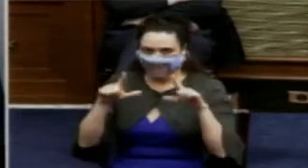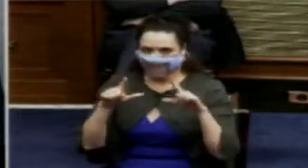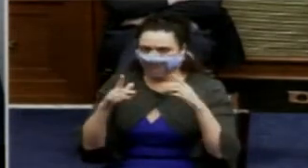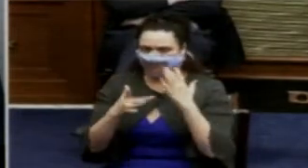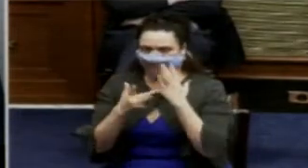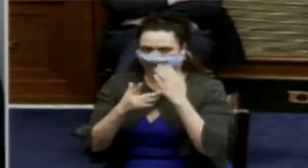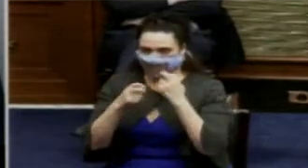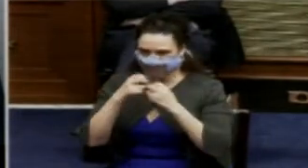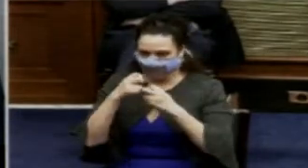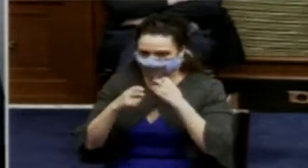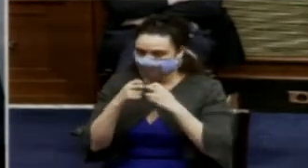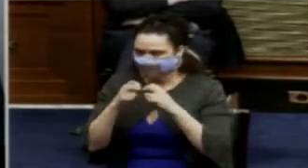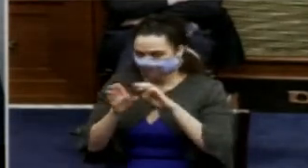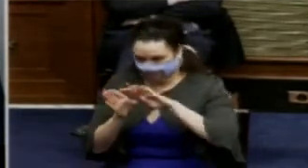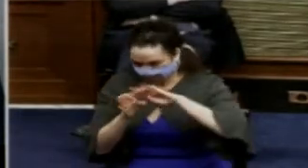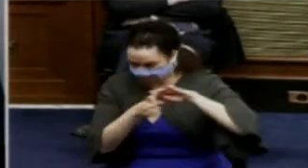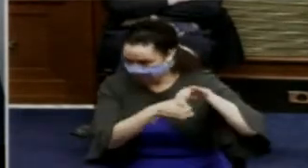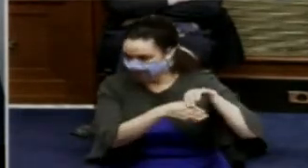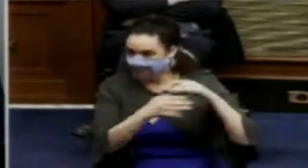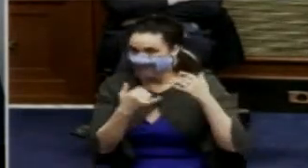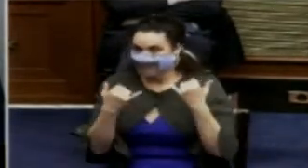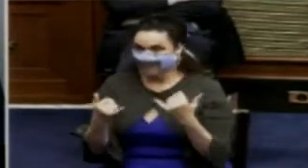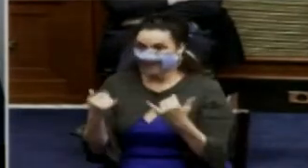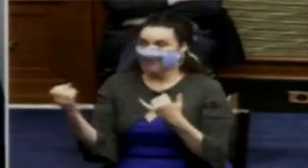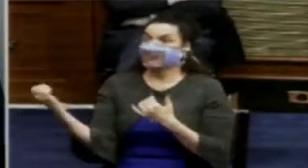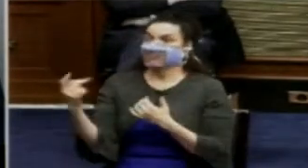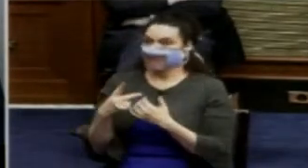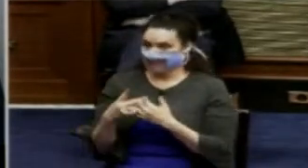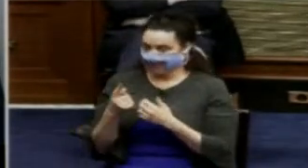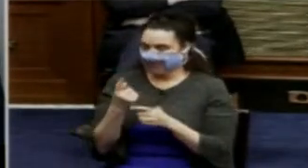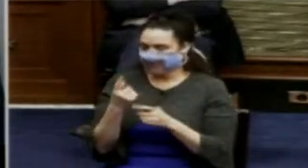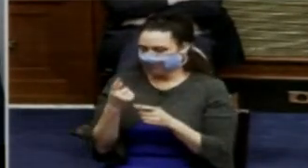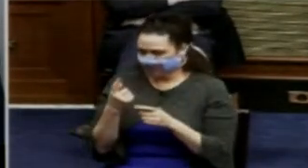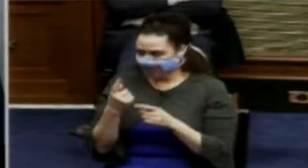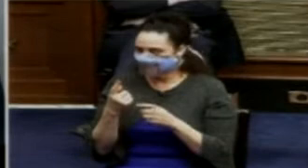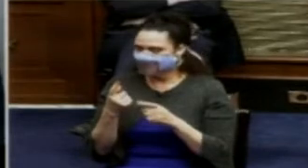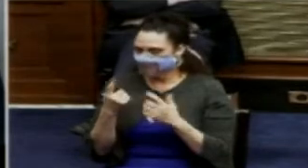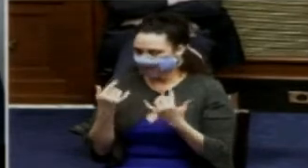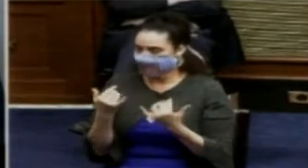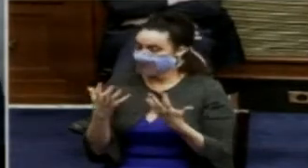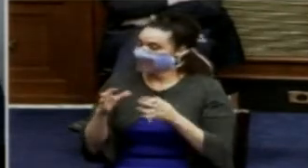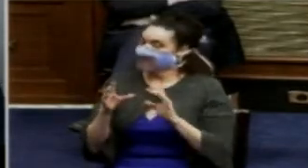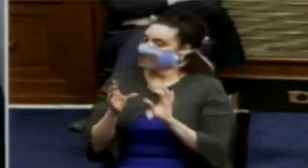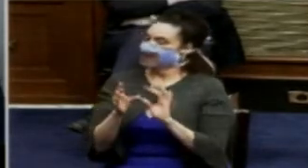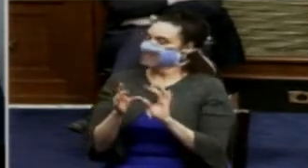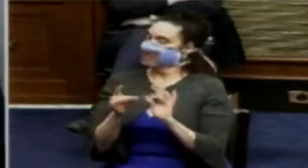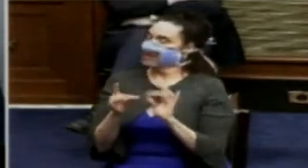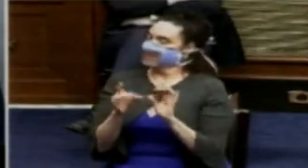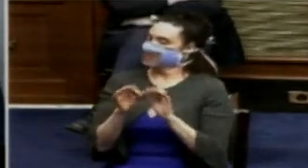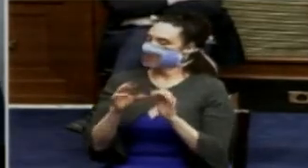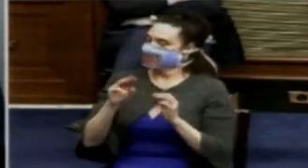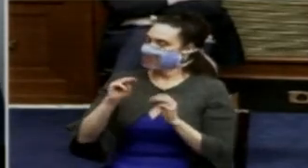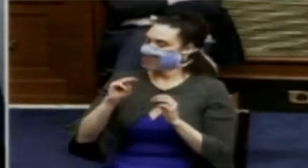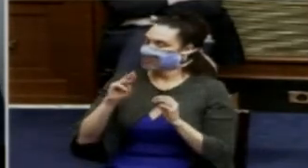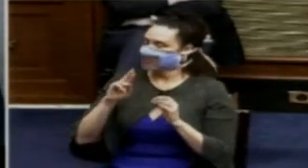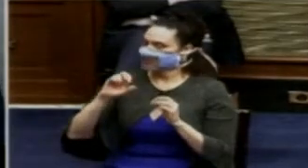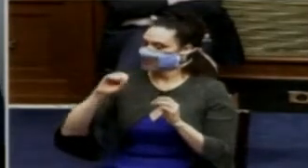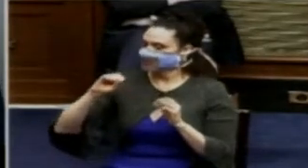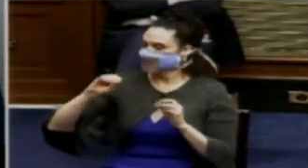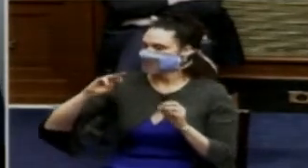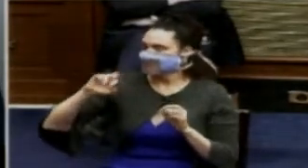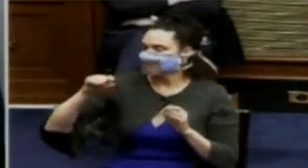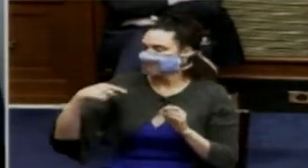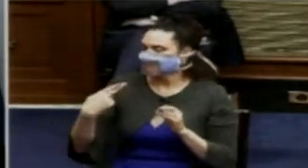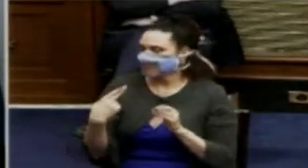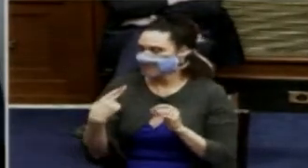now that we're back in operation, I want to go back to Mr. Smith's testimony, if I might. Mr. Smith, you were naming a number of